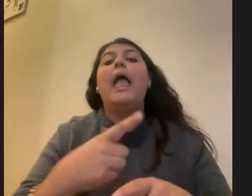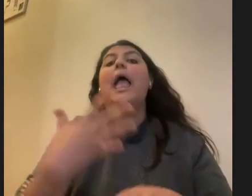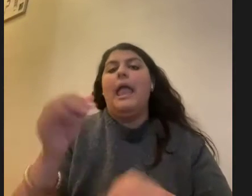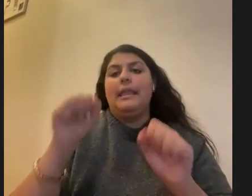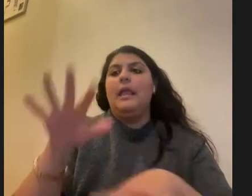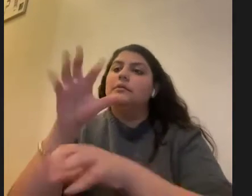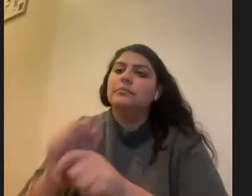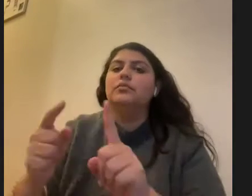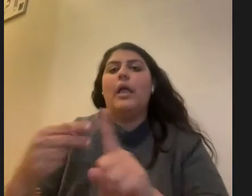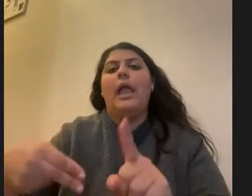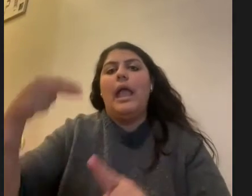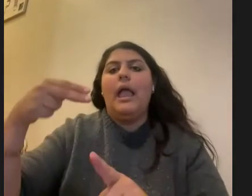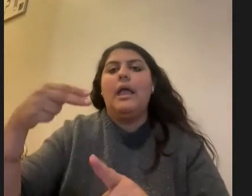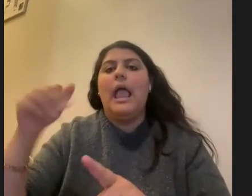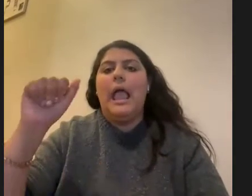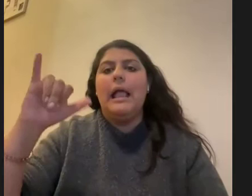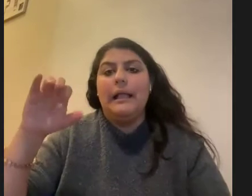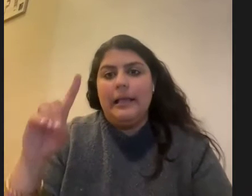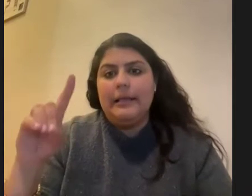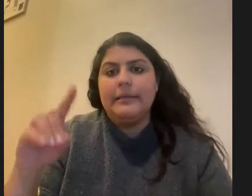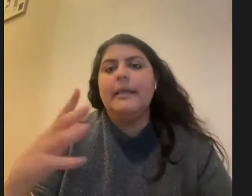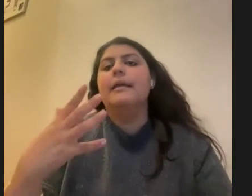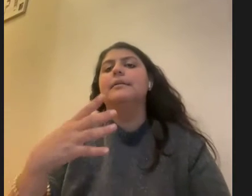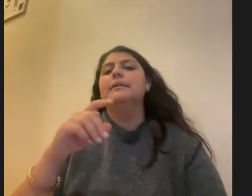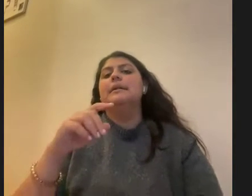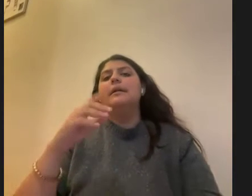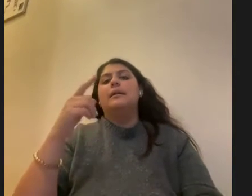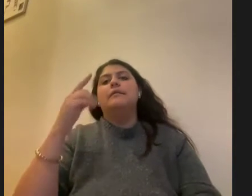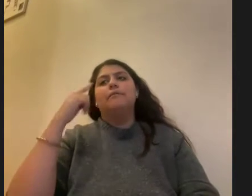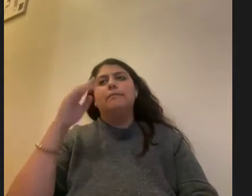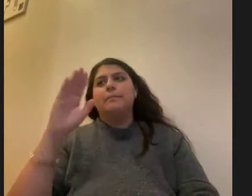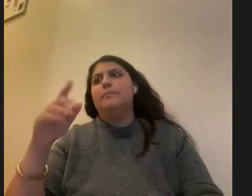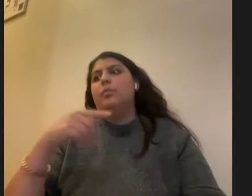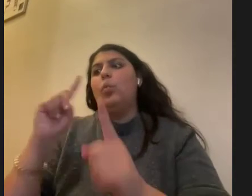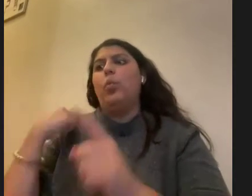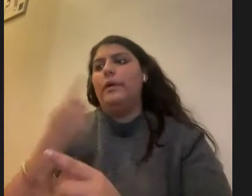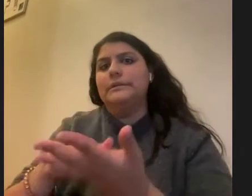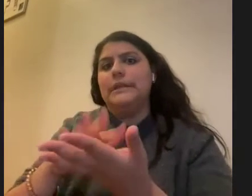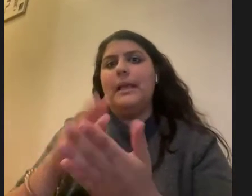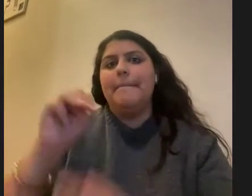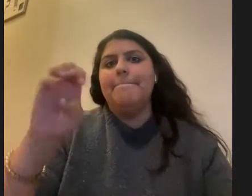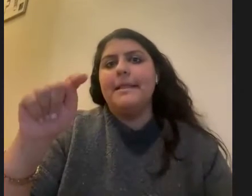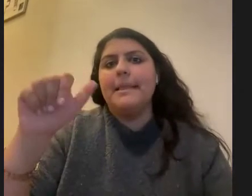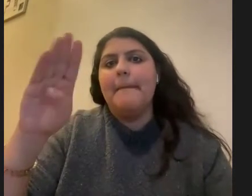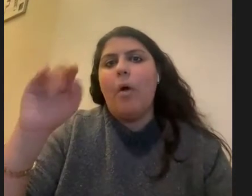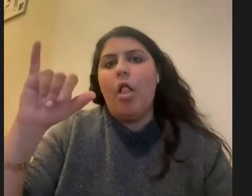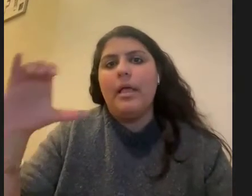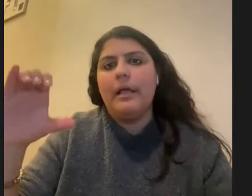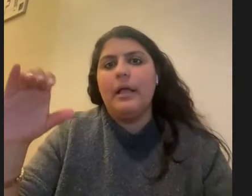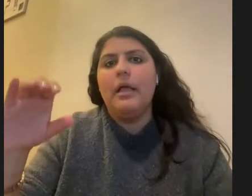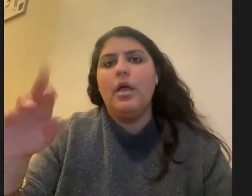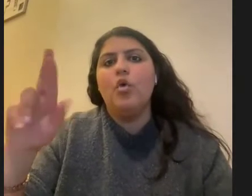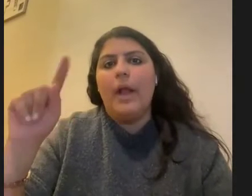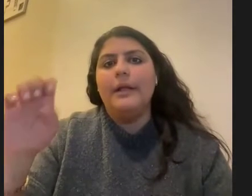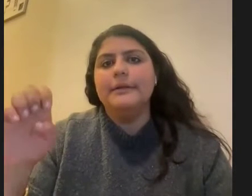acidification, especially when we look at like their metabolic rate. And so we think that like, yeah, in the future, cephalopods are going to be